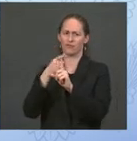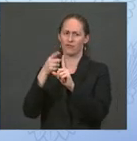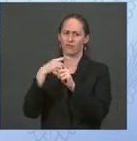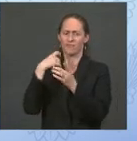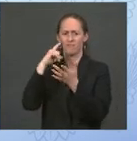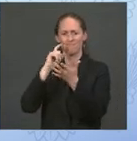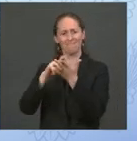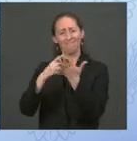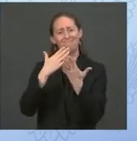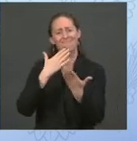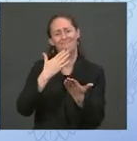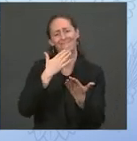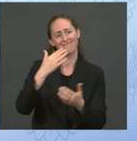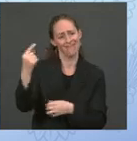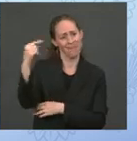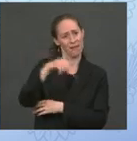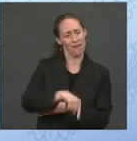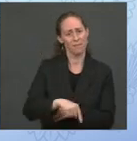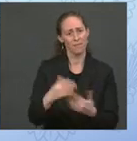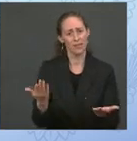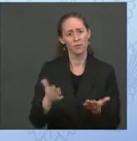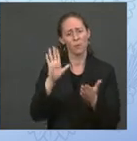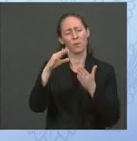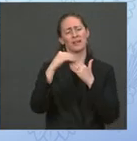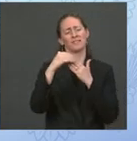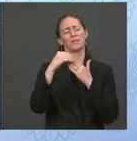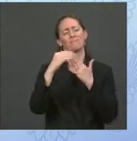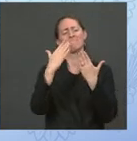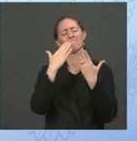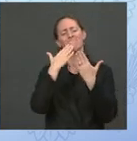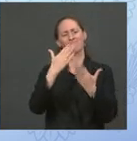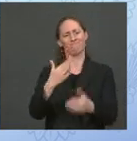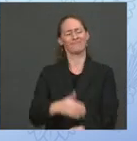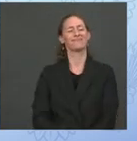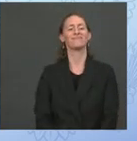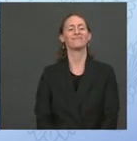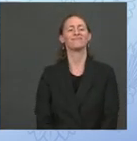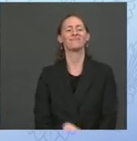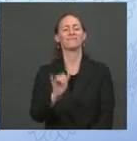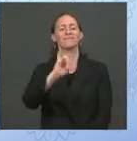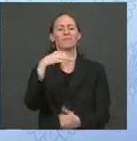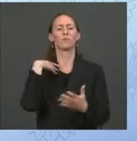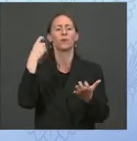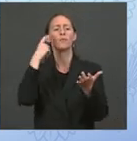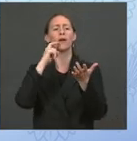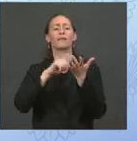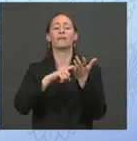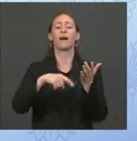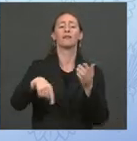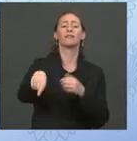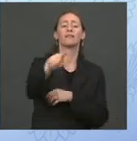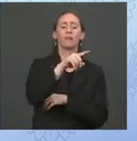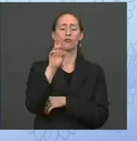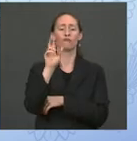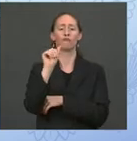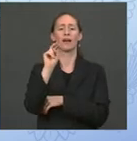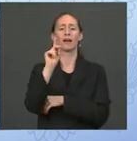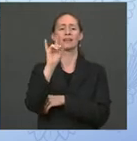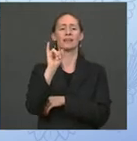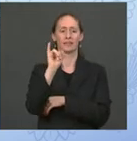Thank you, sir, for your leadership. I also want to acknowledge my colleagues Randy Weingarten, President of the American Federation of